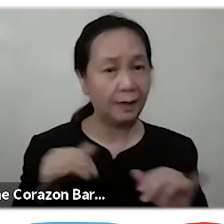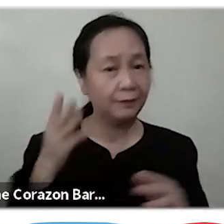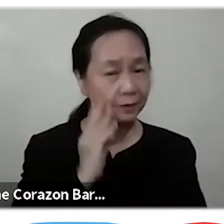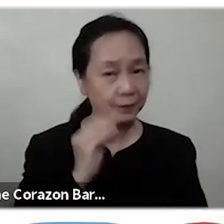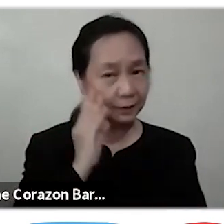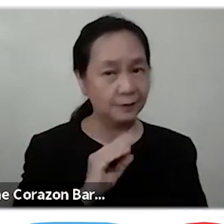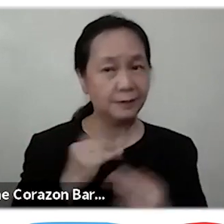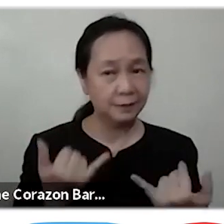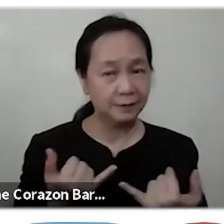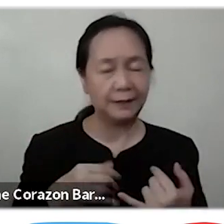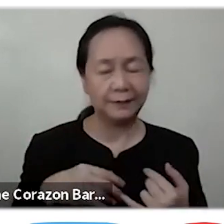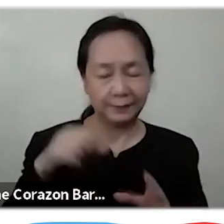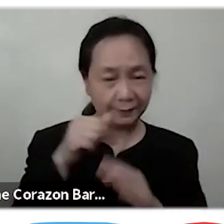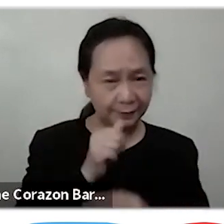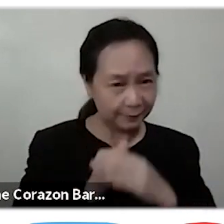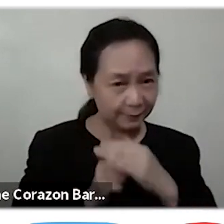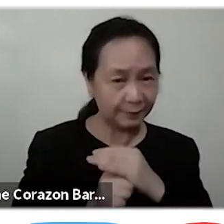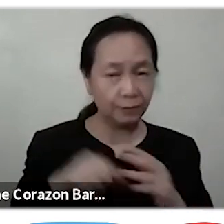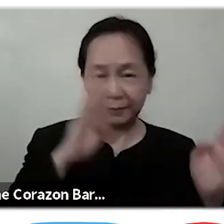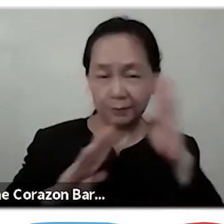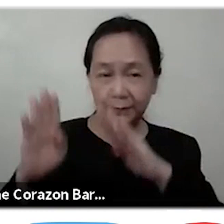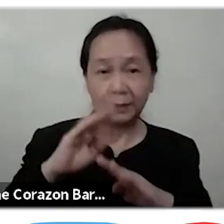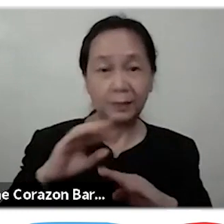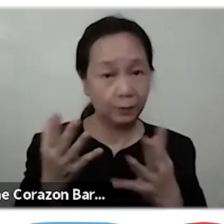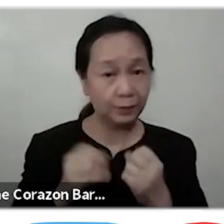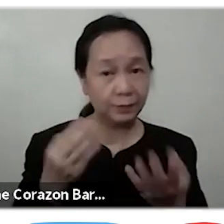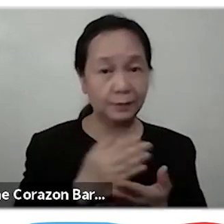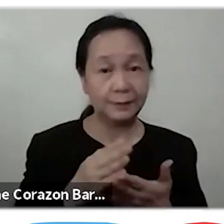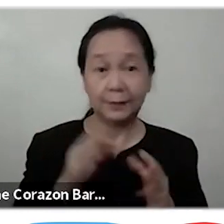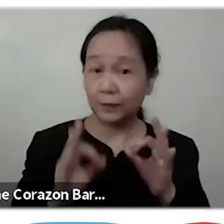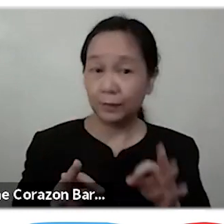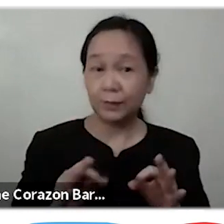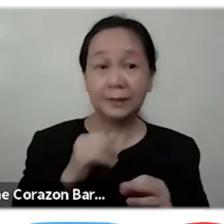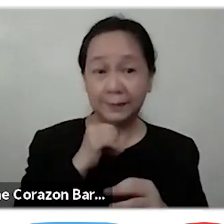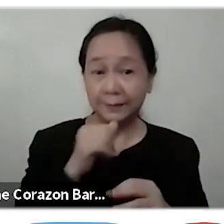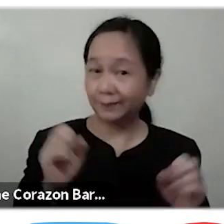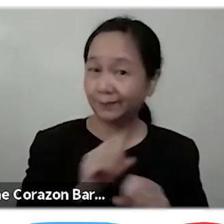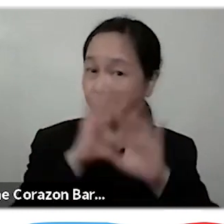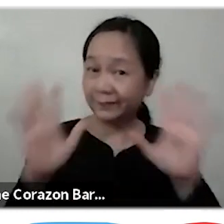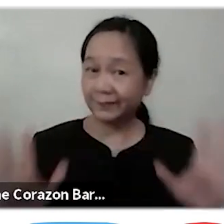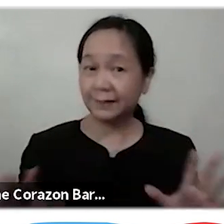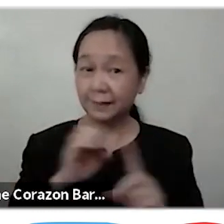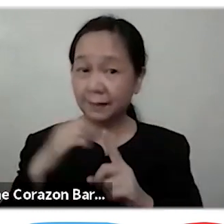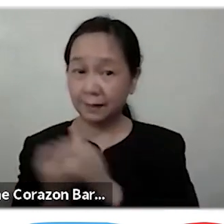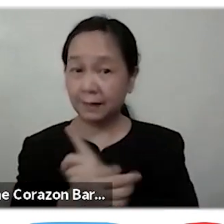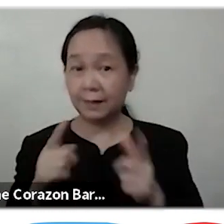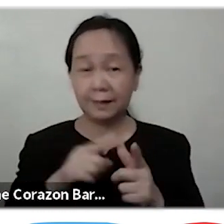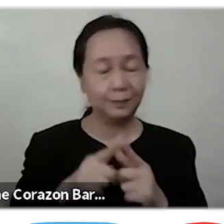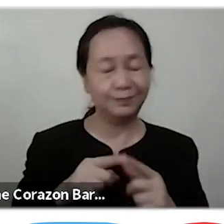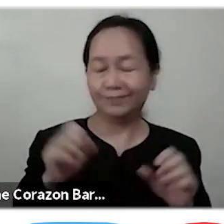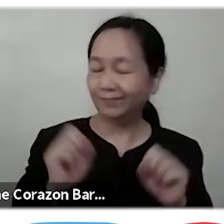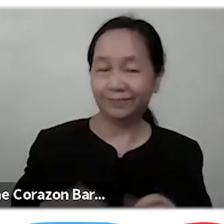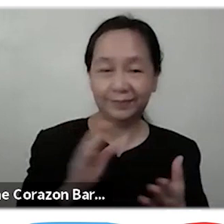have issues and problems that they want to share. And if we are not able to create a friendly environment, then they won't be able to share their